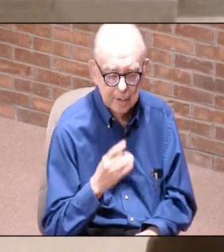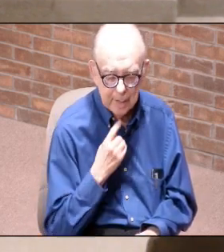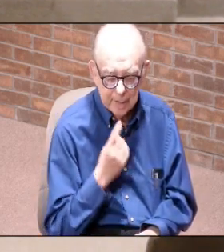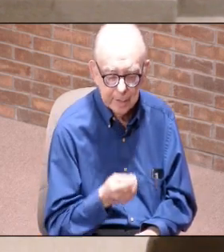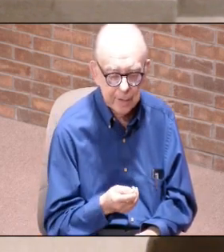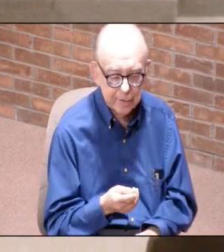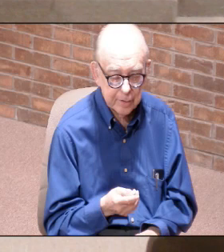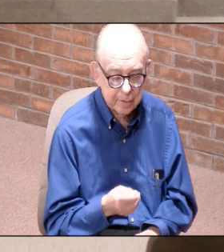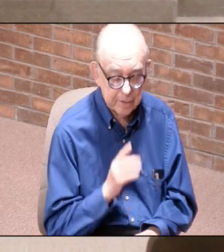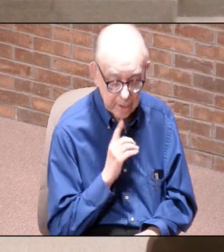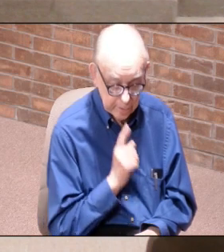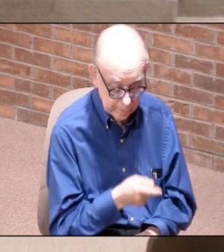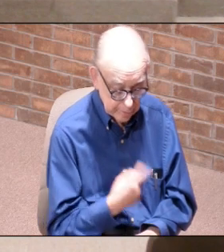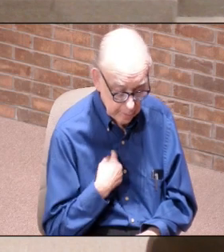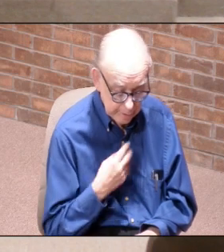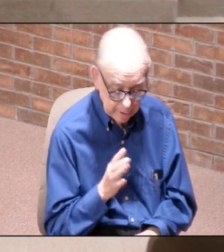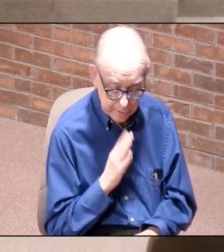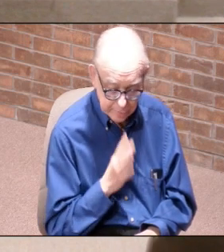let's talk.